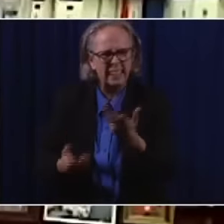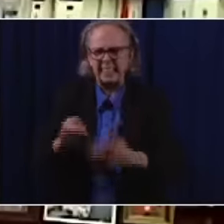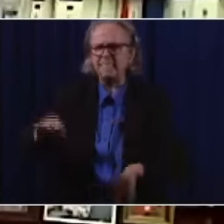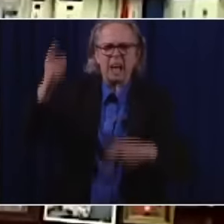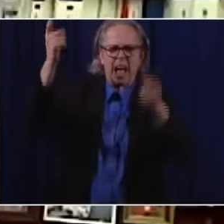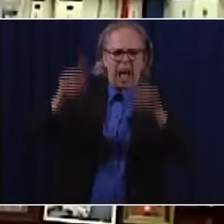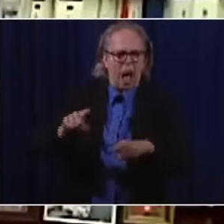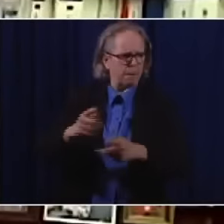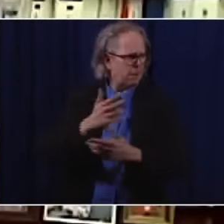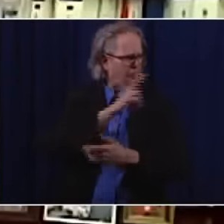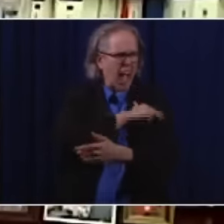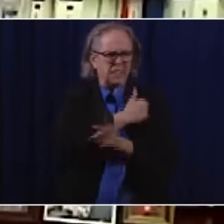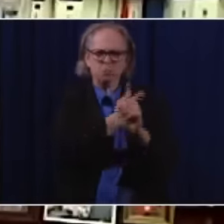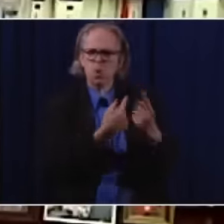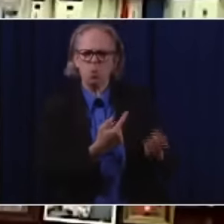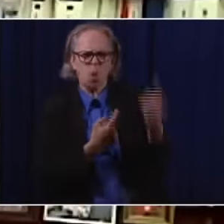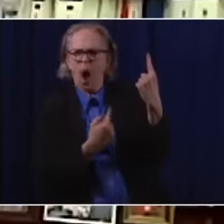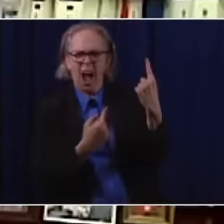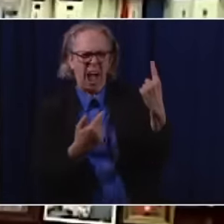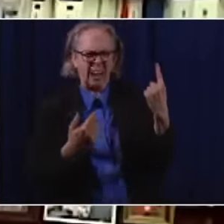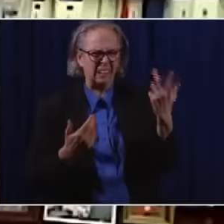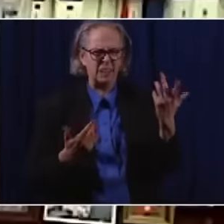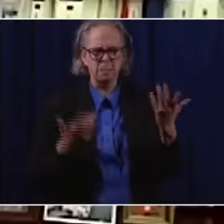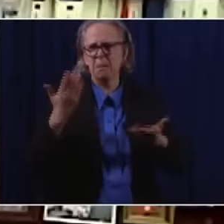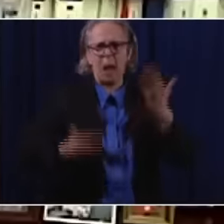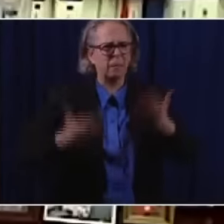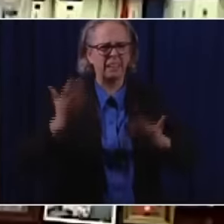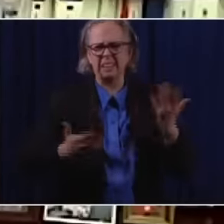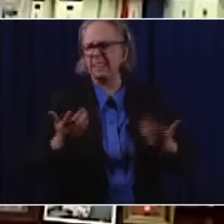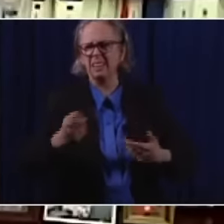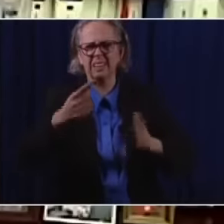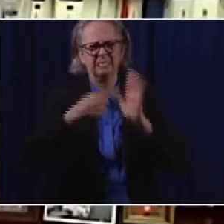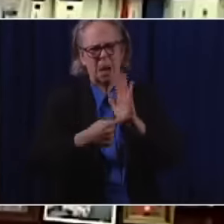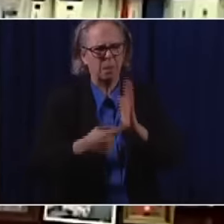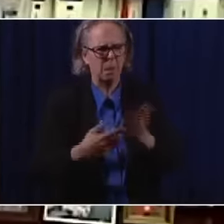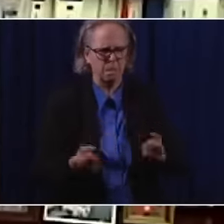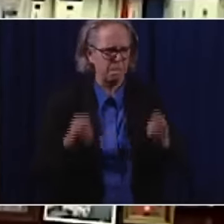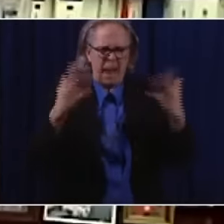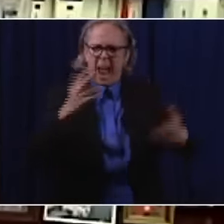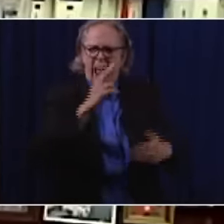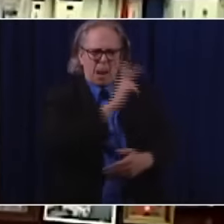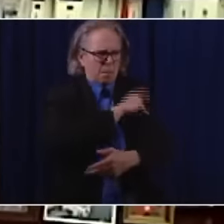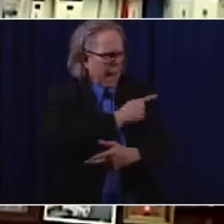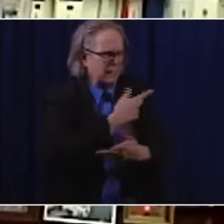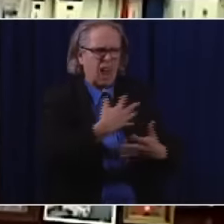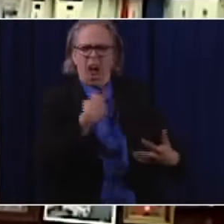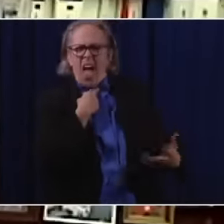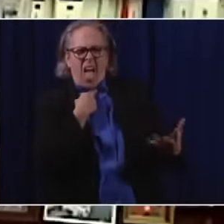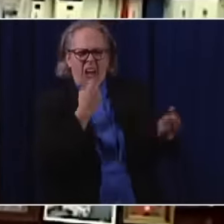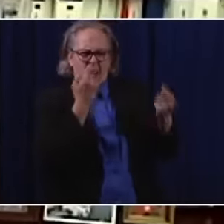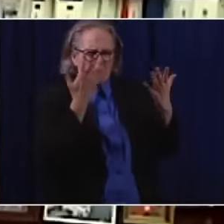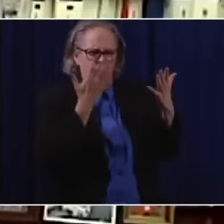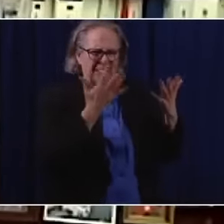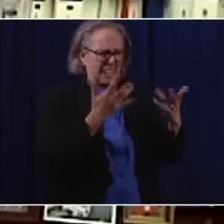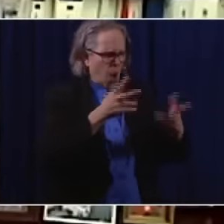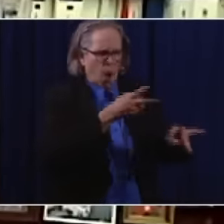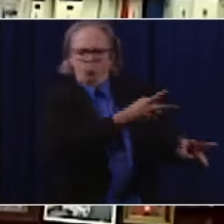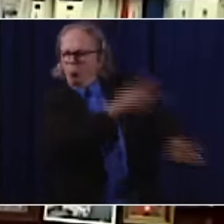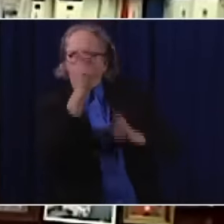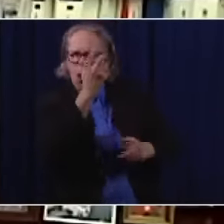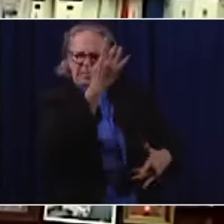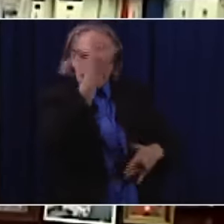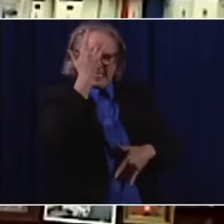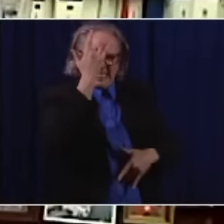too many COVID patients to manage in their hospital or a patient is too ill to be in their local community hospital and needs kind of a higher level of